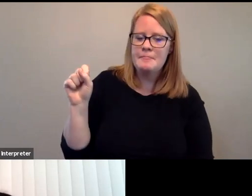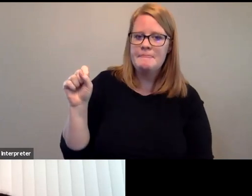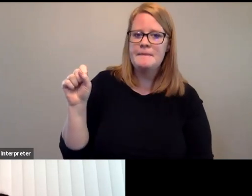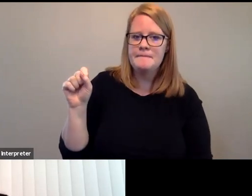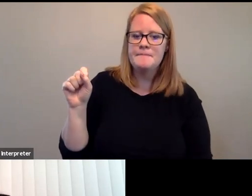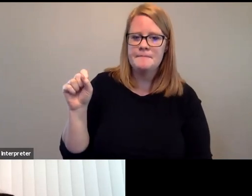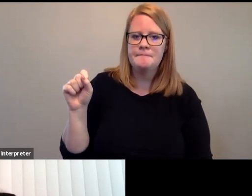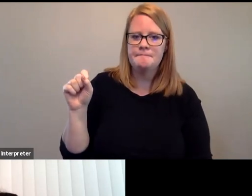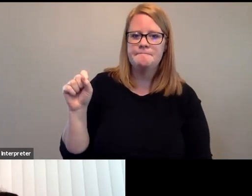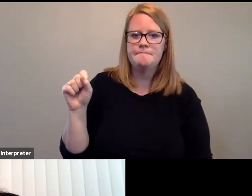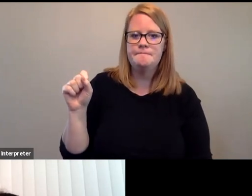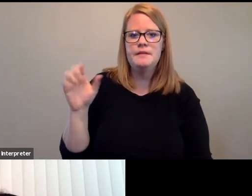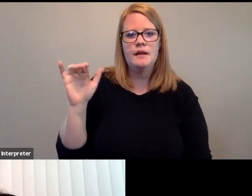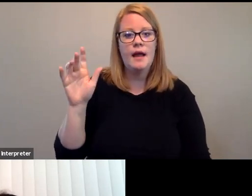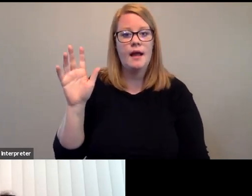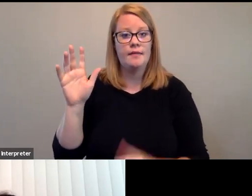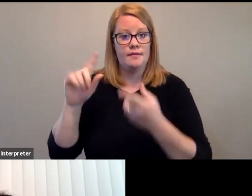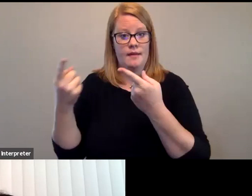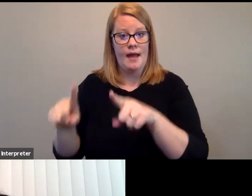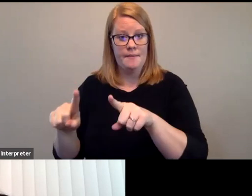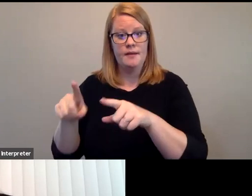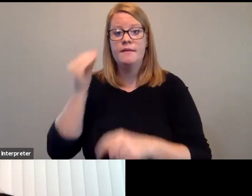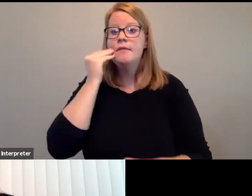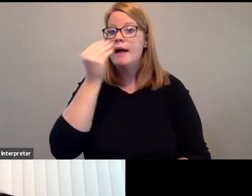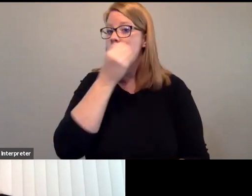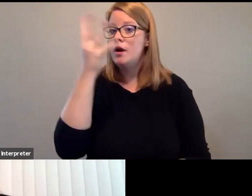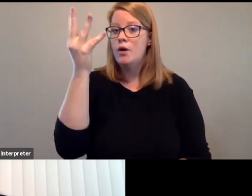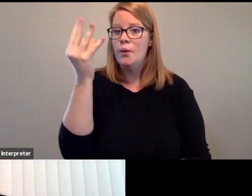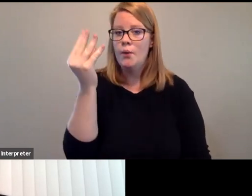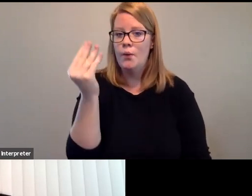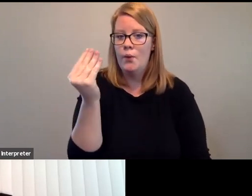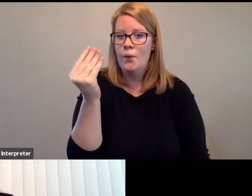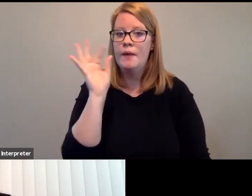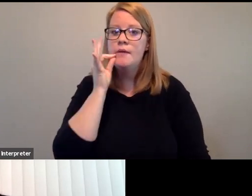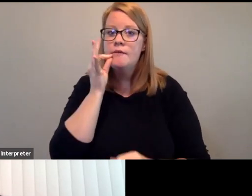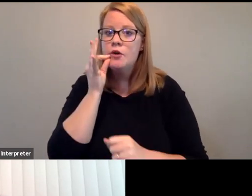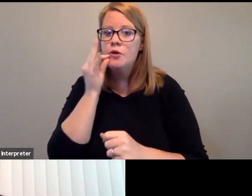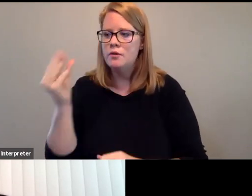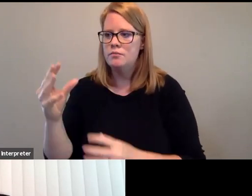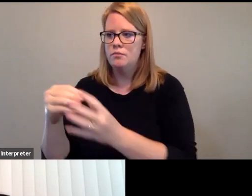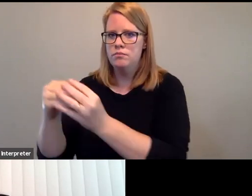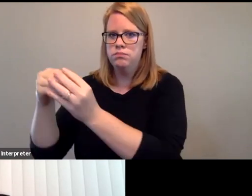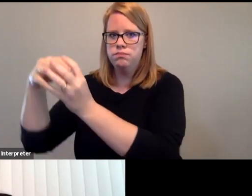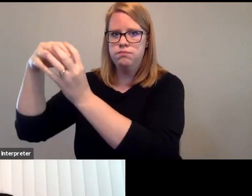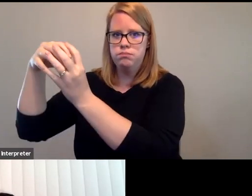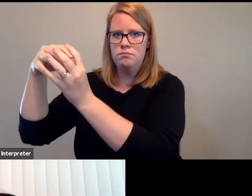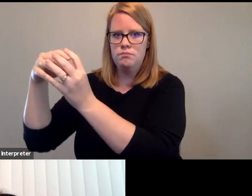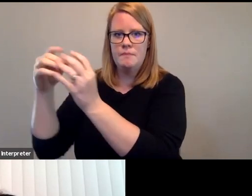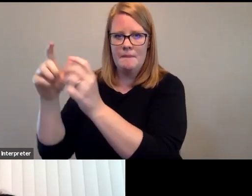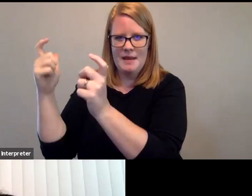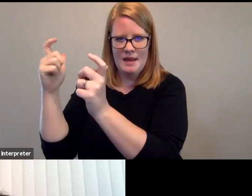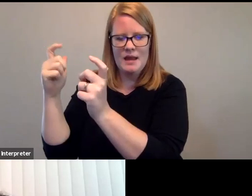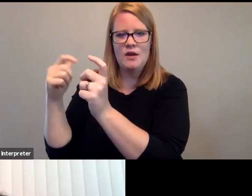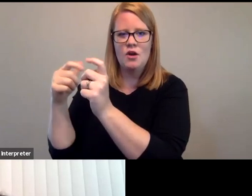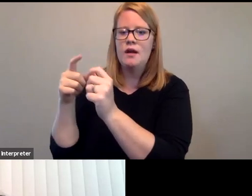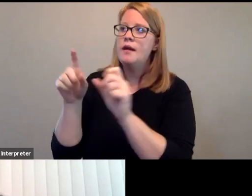smaller as the fruit gets larger. And then that's when you start to see the little tips, top part of the fruit turning